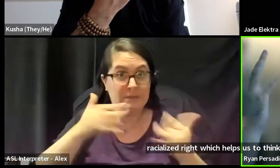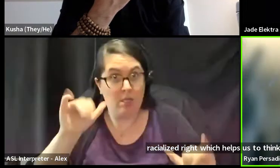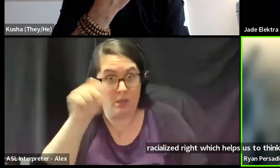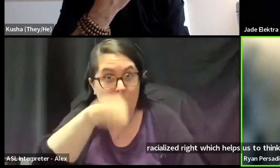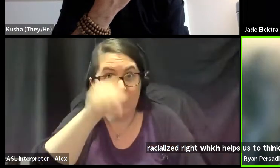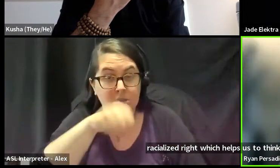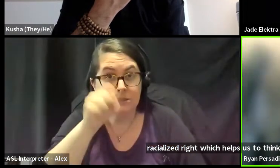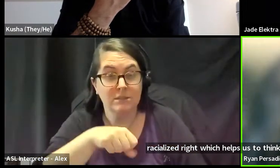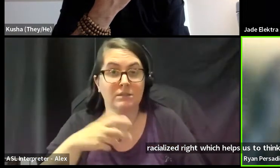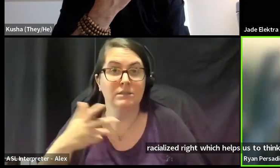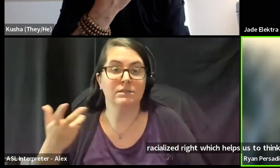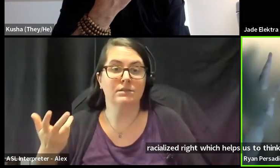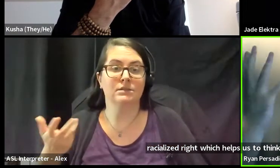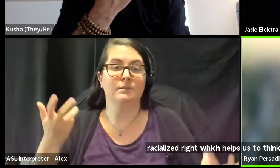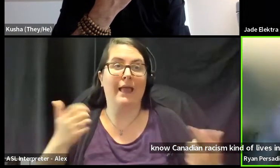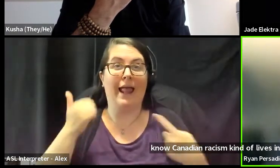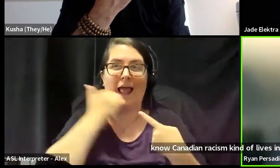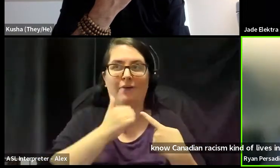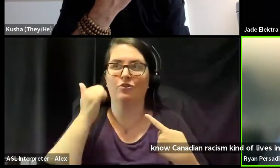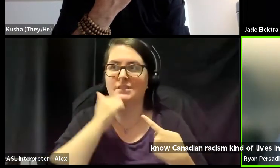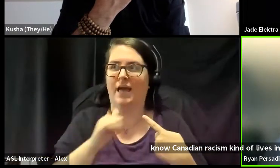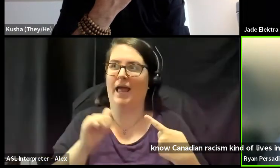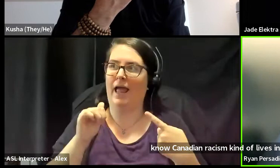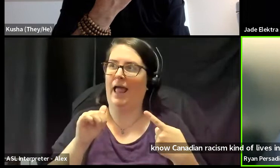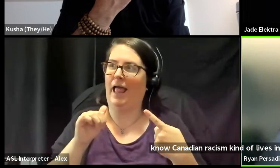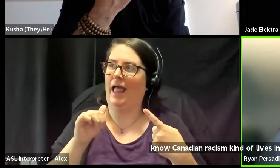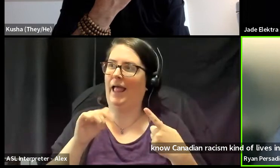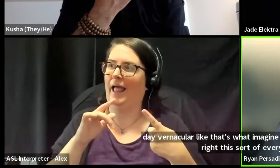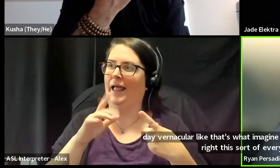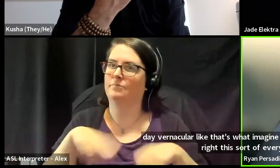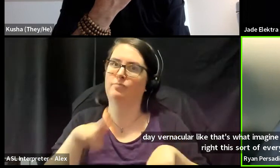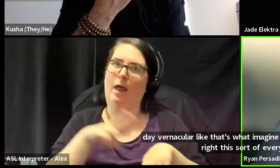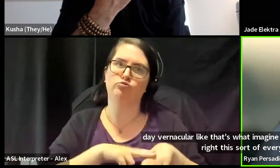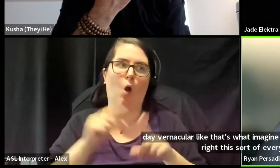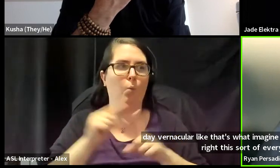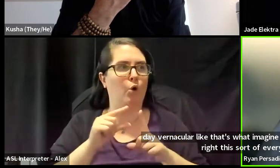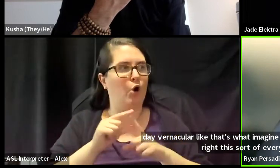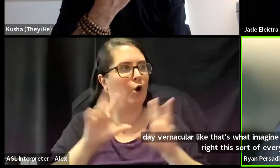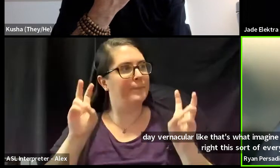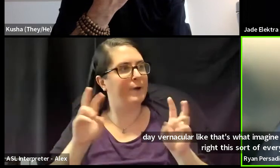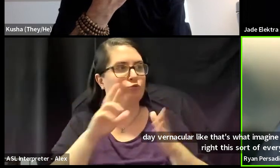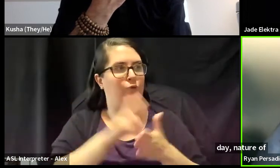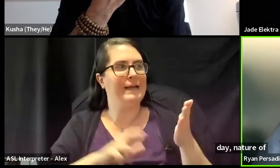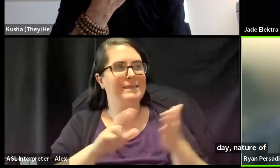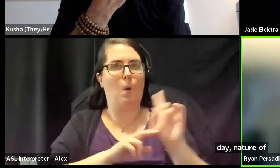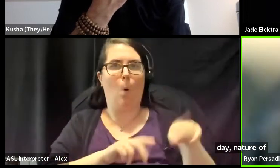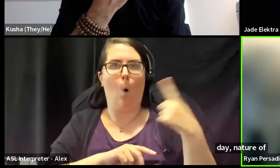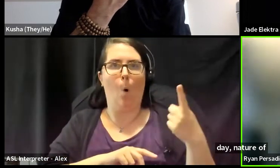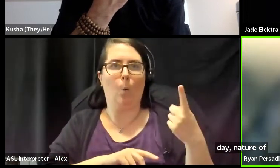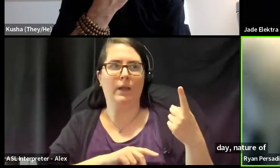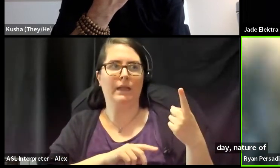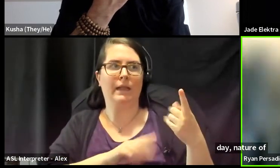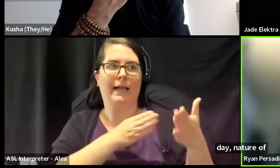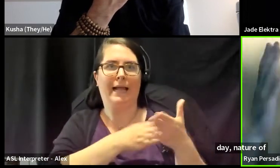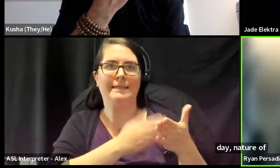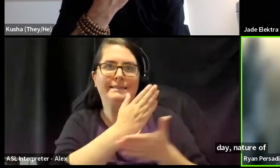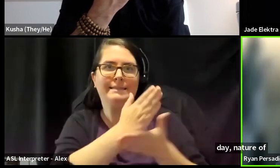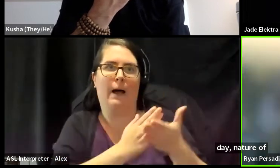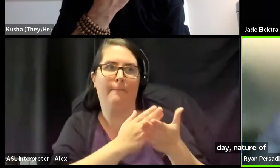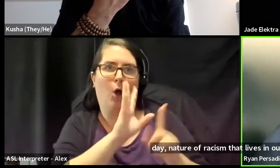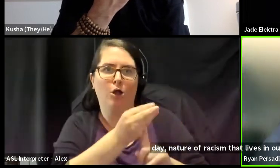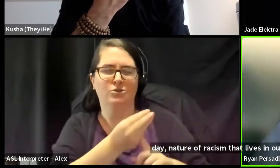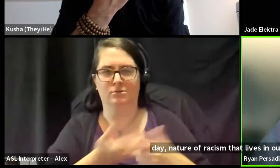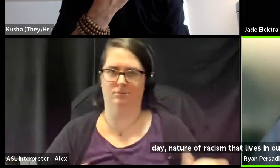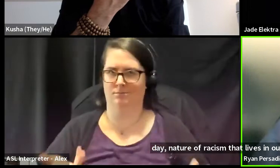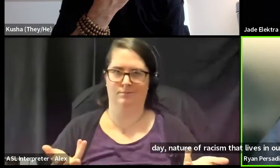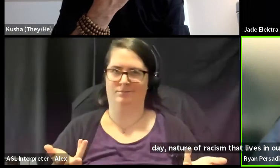Hamani Banerjee calls it, right? This sort of everyday nature of racism that lives in our country. And obviously it is different depending on where